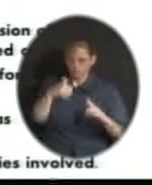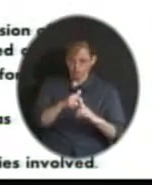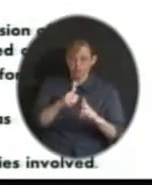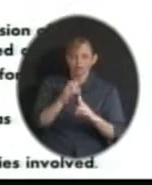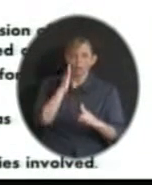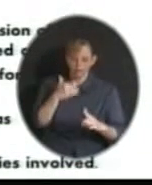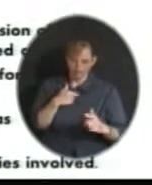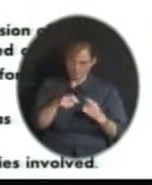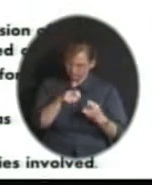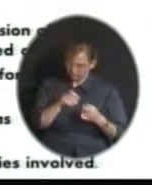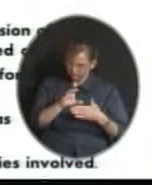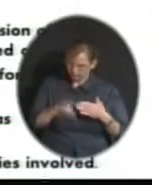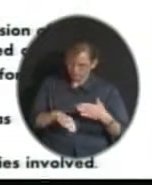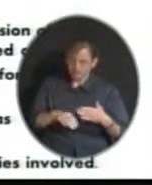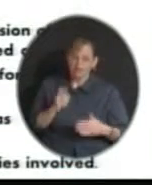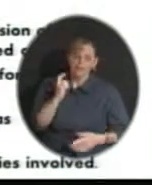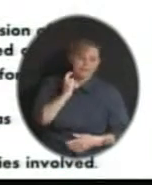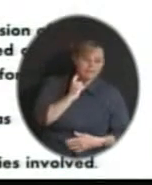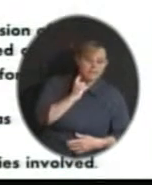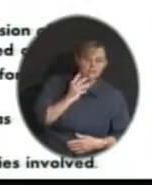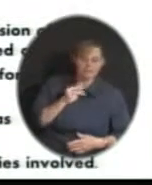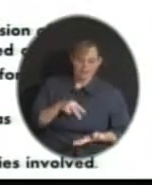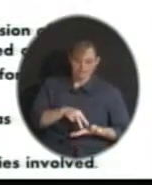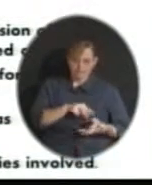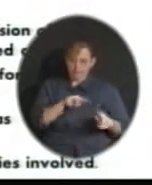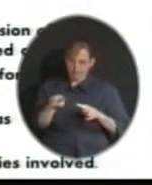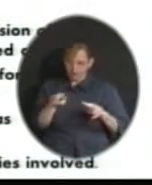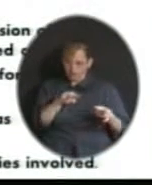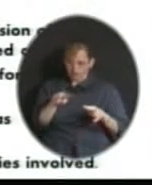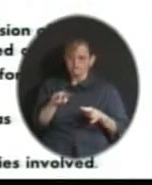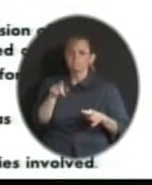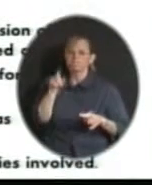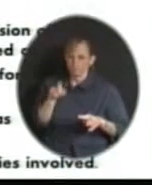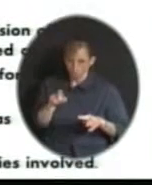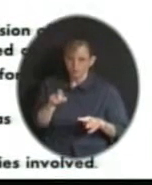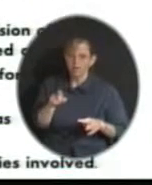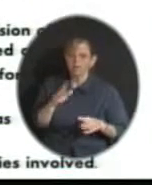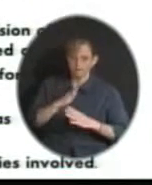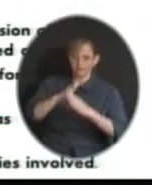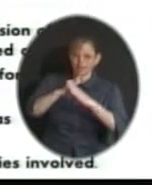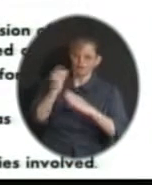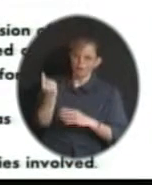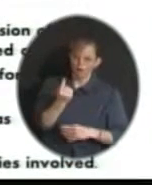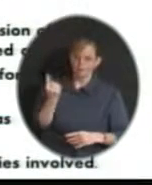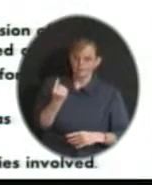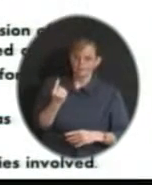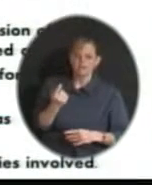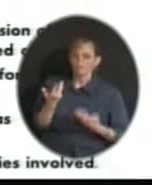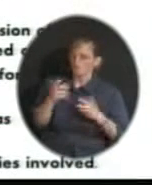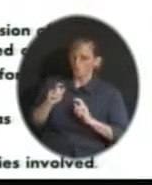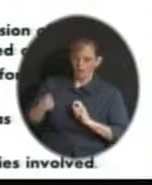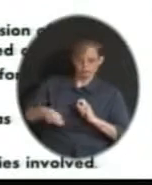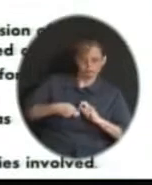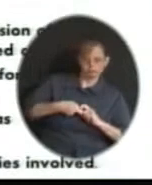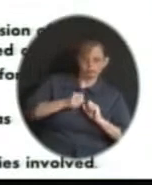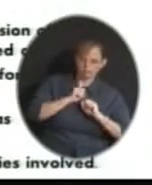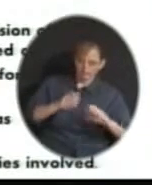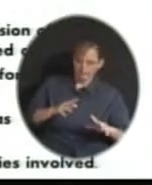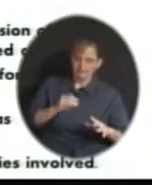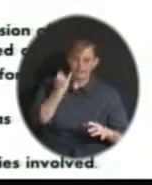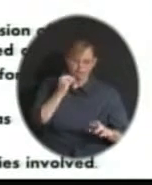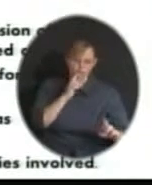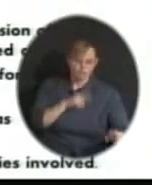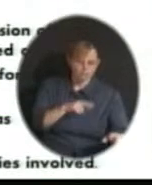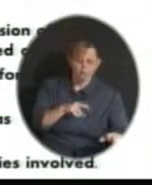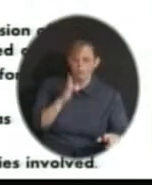and bystanders must be protected at all times from any potential retaliation, from reporting. We know this. We're going to pay attention to this, and I